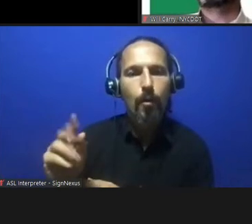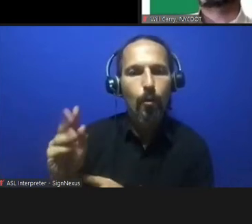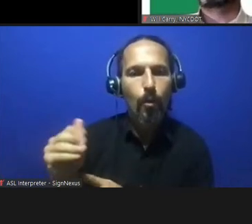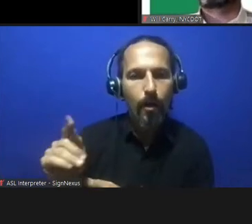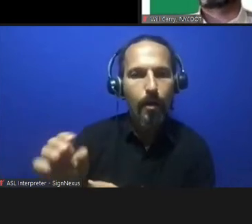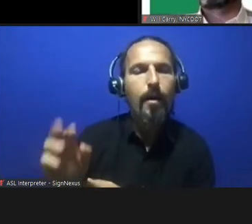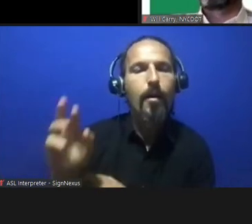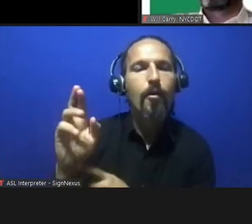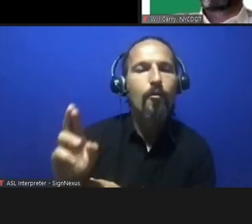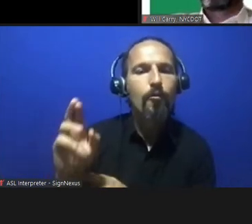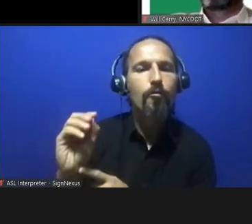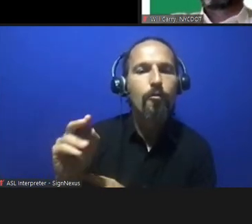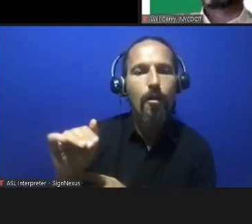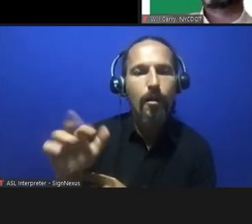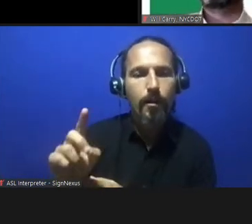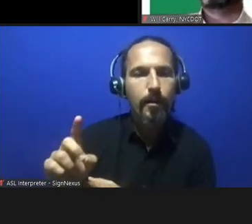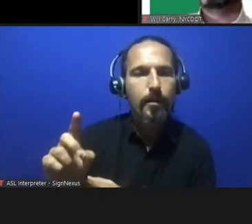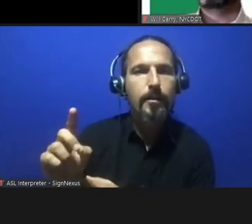ronald simoncini